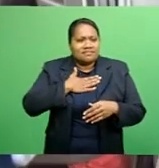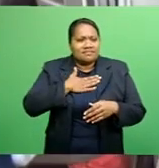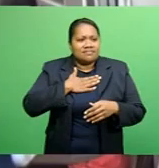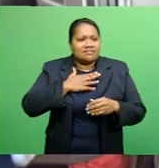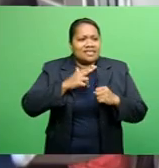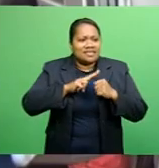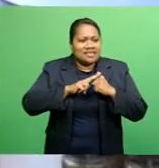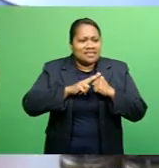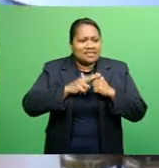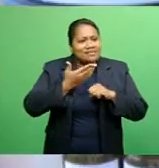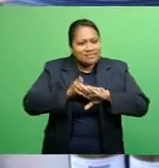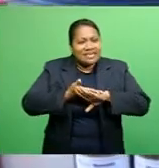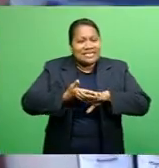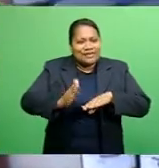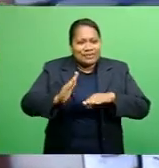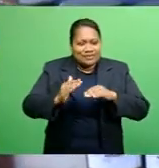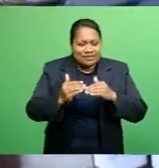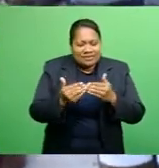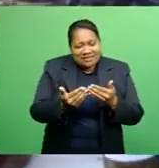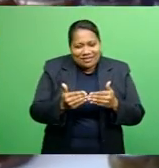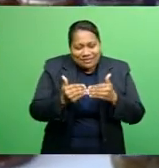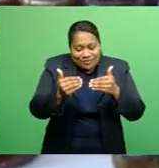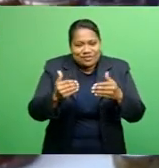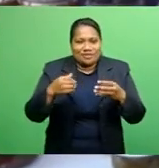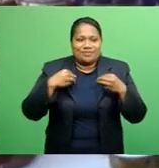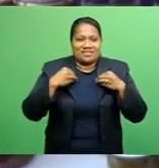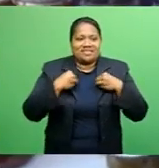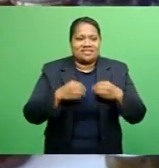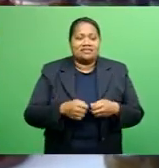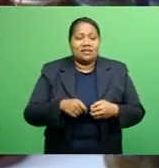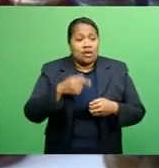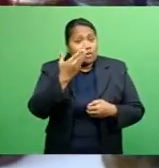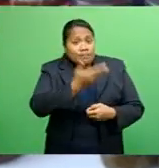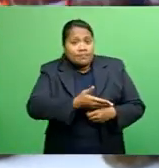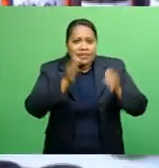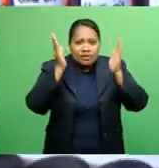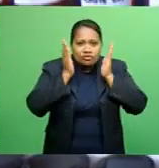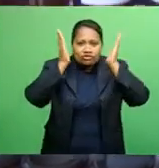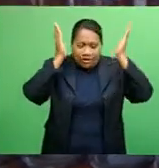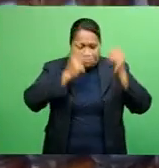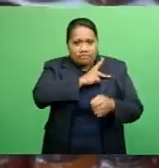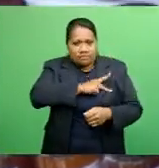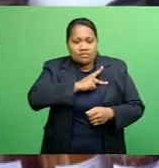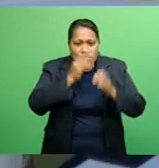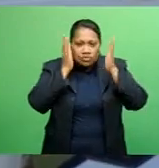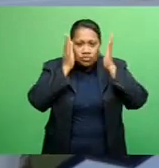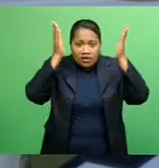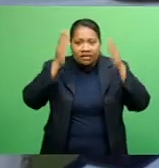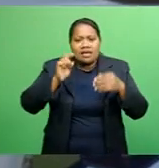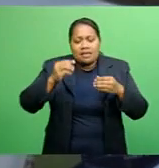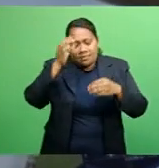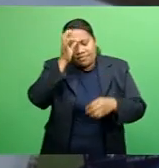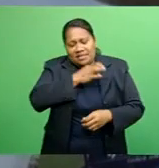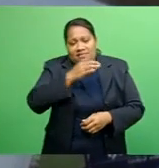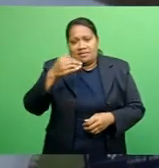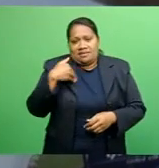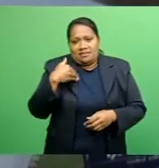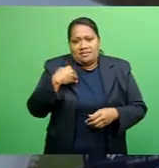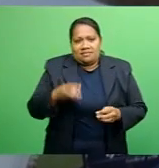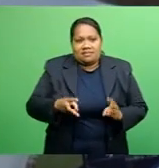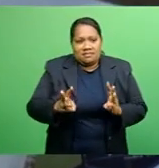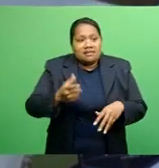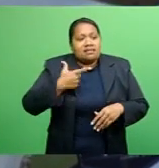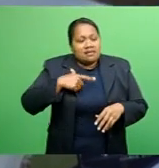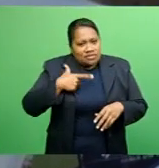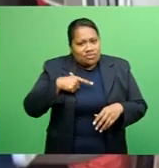of making business. Smith, a chef by profession, believes in a healthy lifestyle, which is why her ingredients are from the